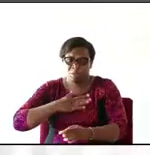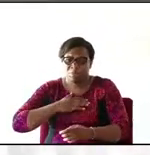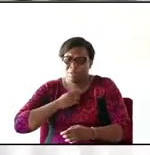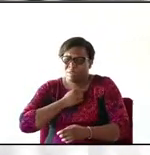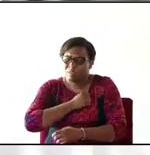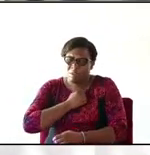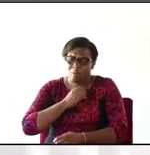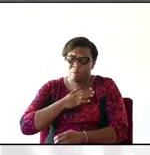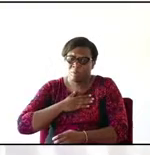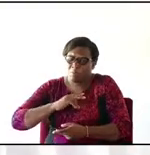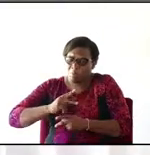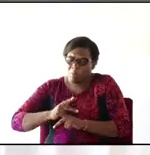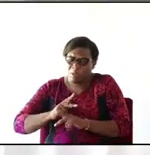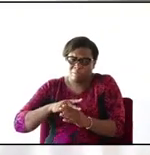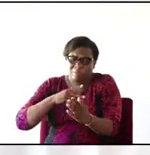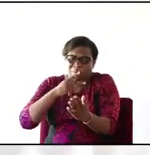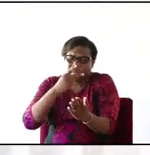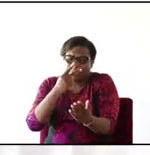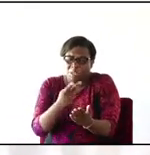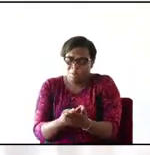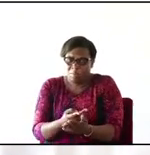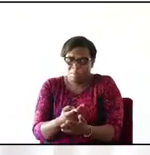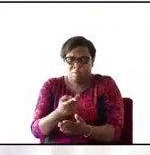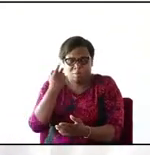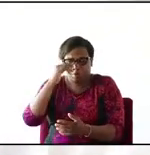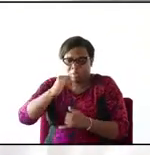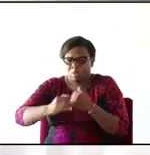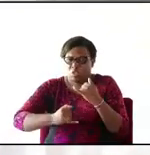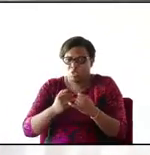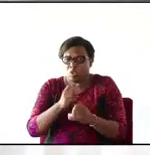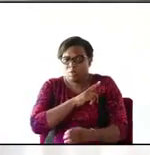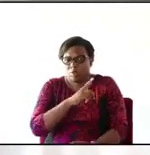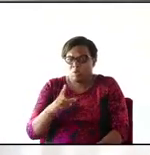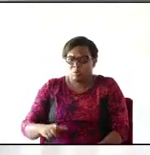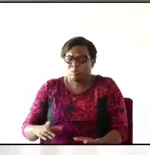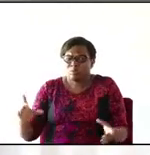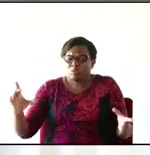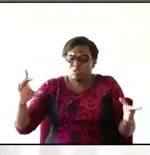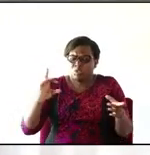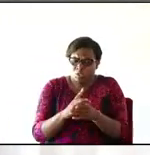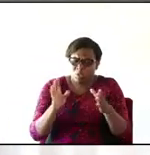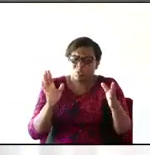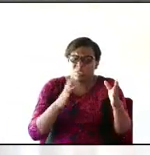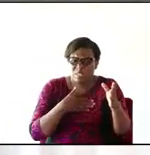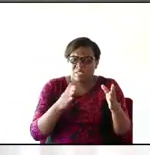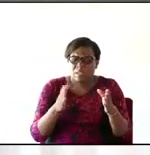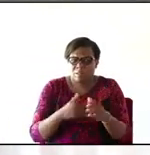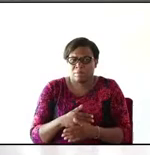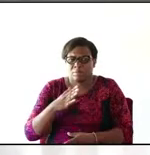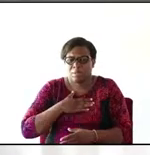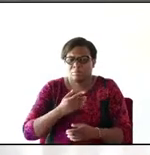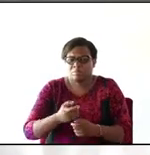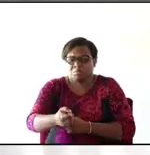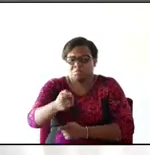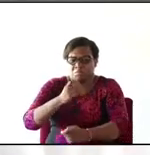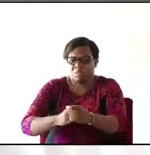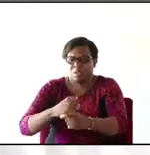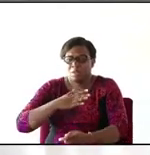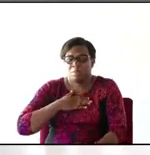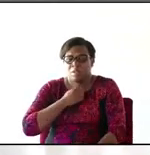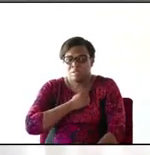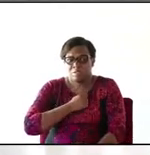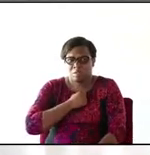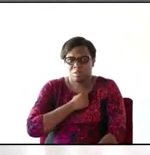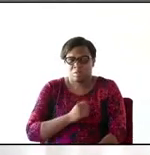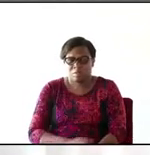pain, I'm laying them down for the joy of the Lord. And of course, we want you to join in with us as we sing this one. I'm trading my sorrows, I'm